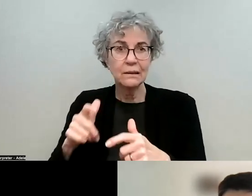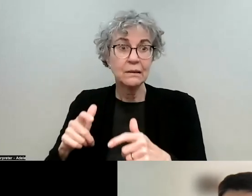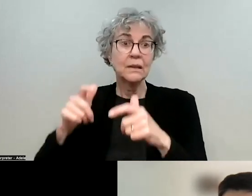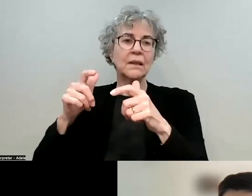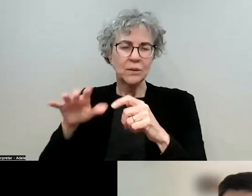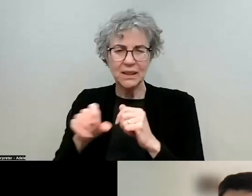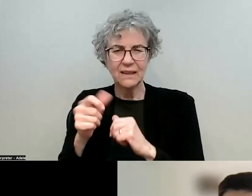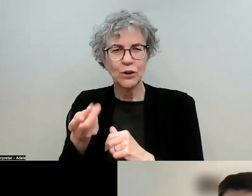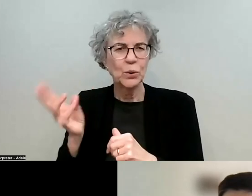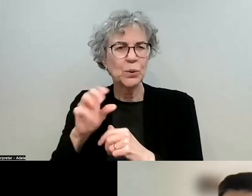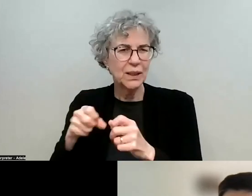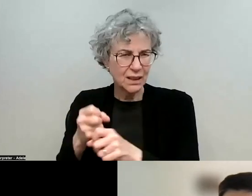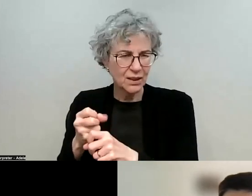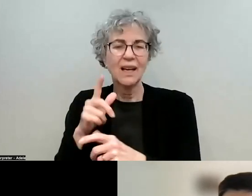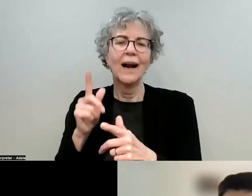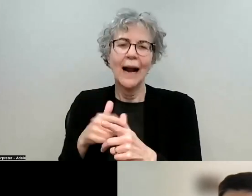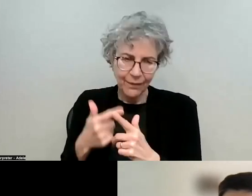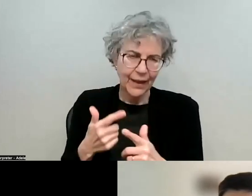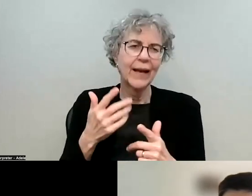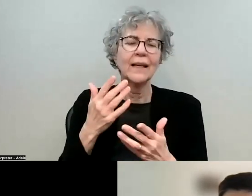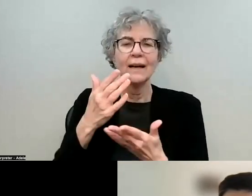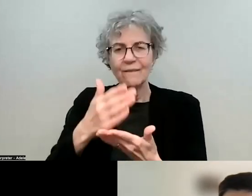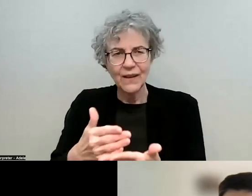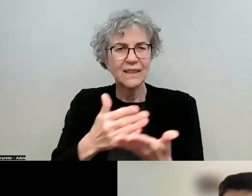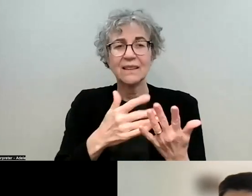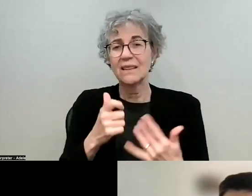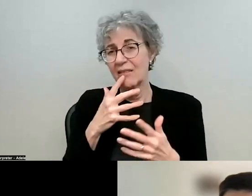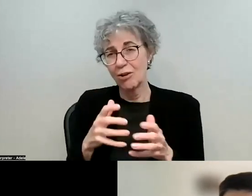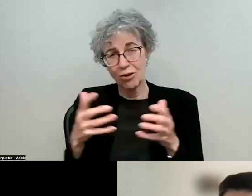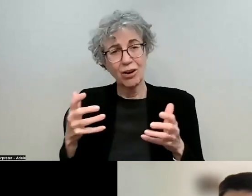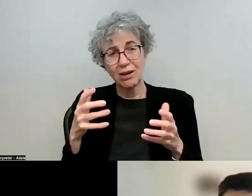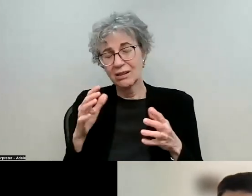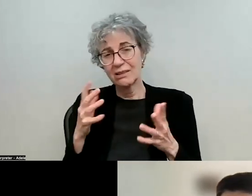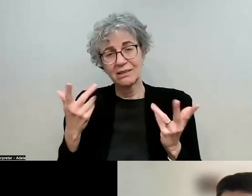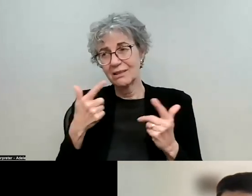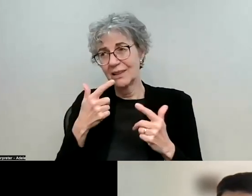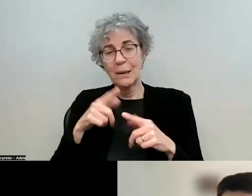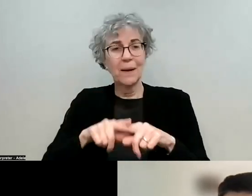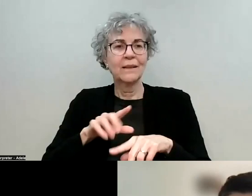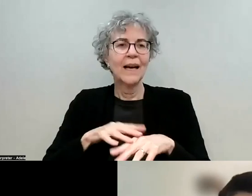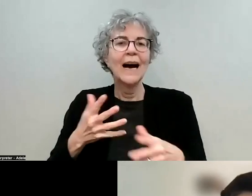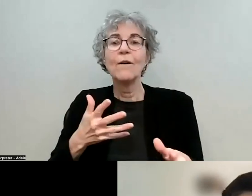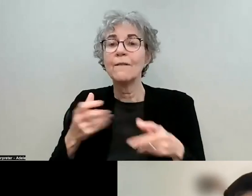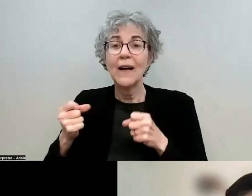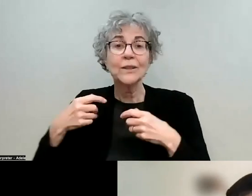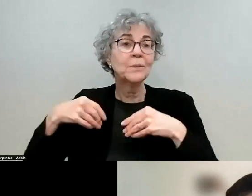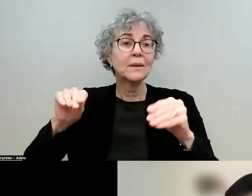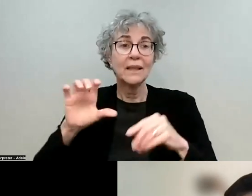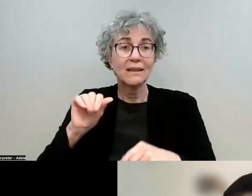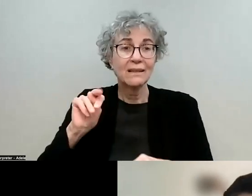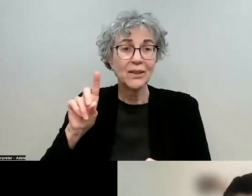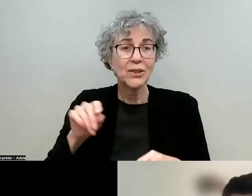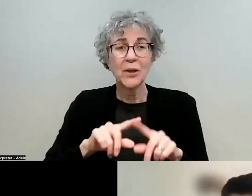phases. A lot of this has to do with how fast we can sell condominiums, but we expect the whole project to take